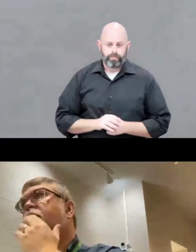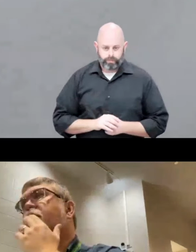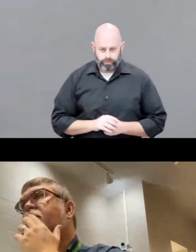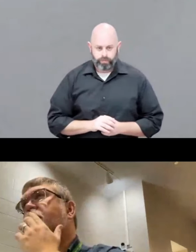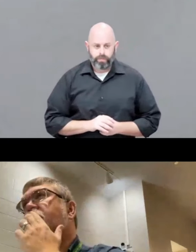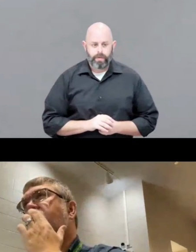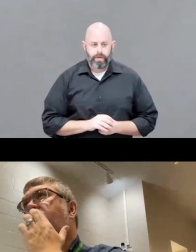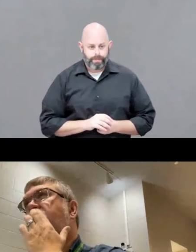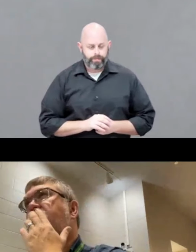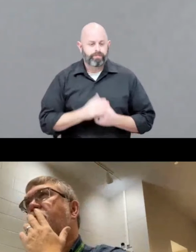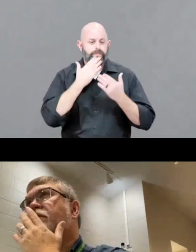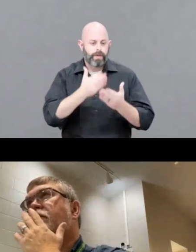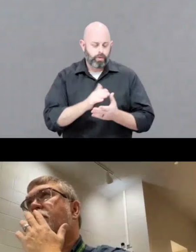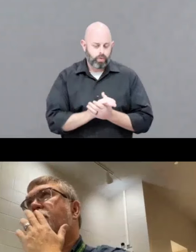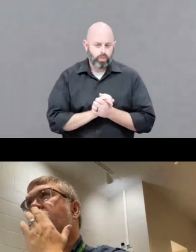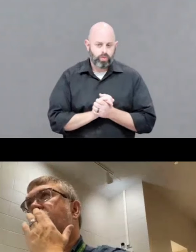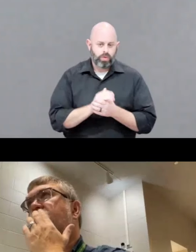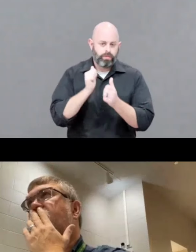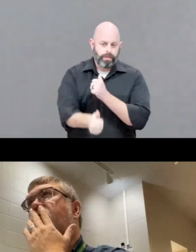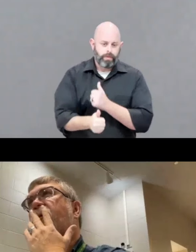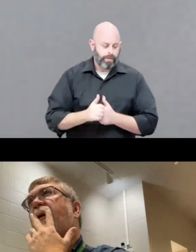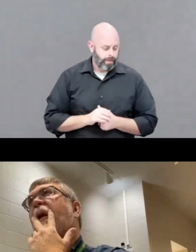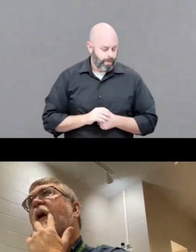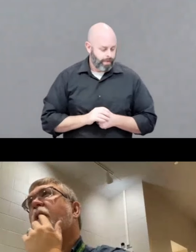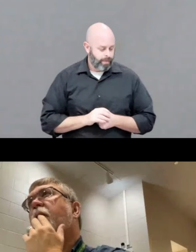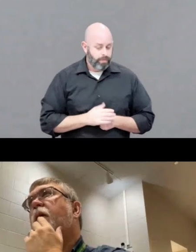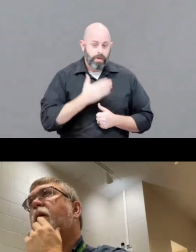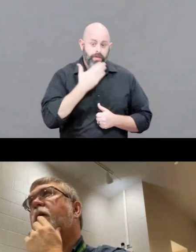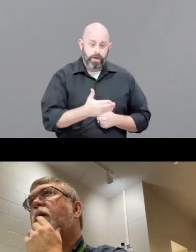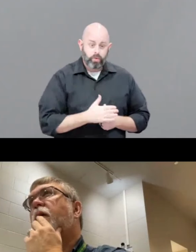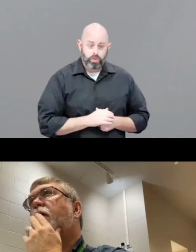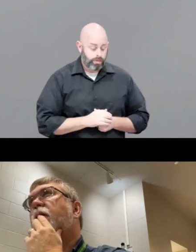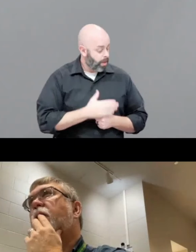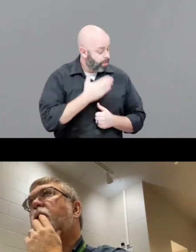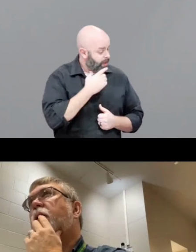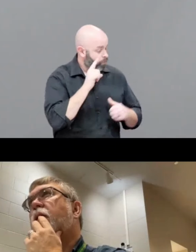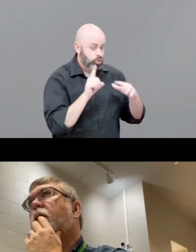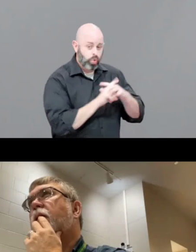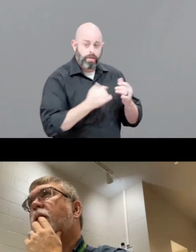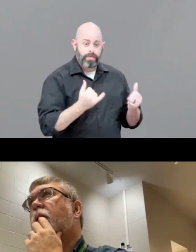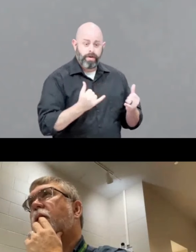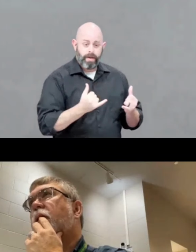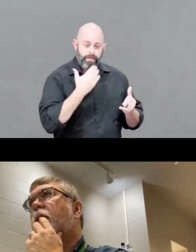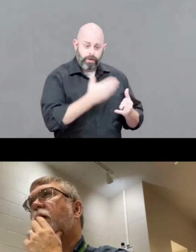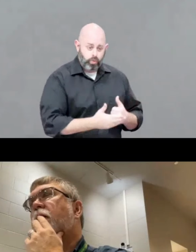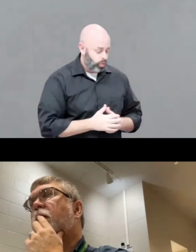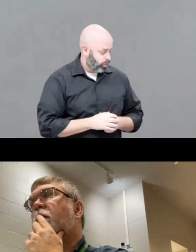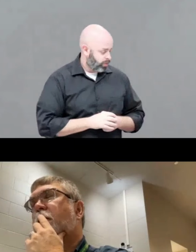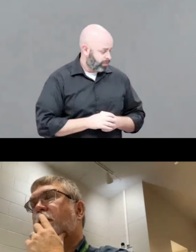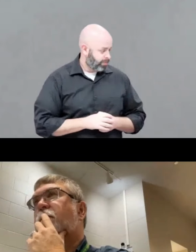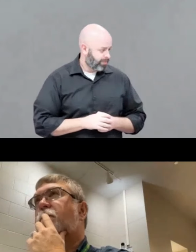Like sign? Okay, thank you. Motion carried. Thank you. And thank you for showing up to talk about it. Thank